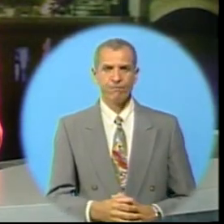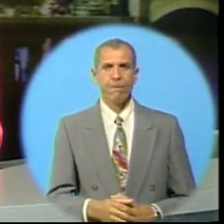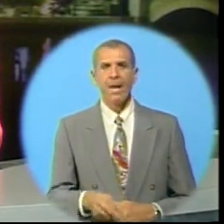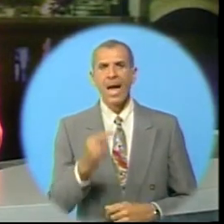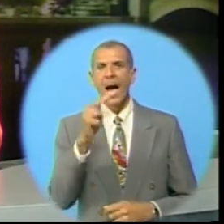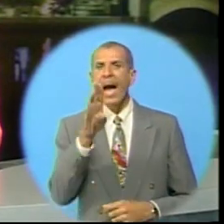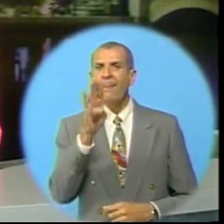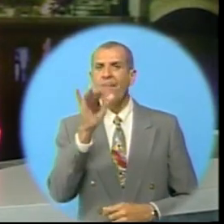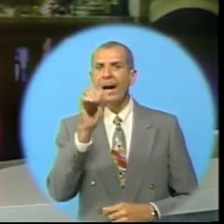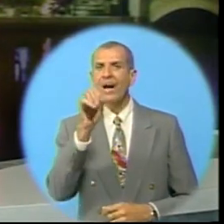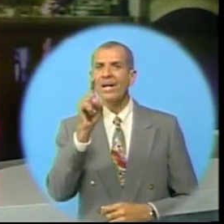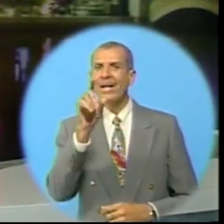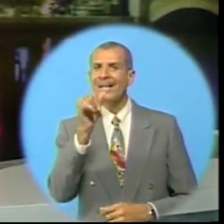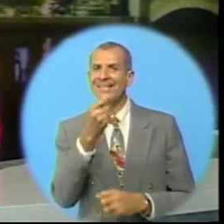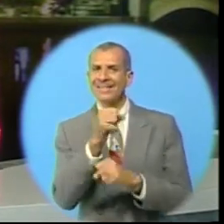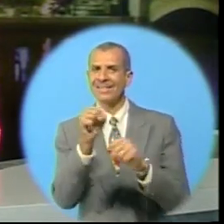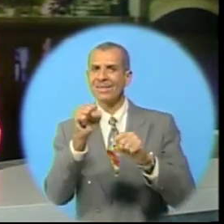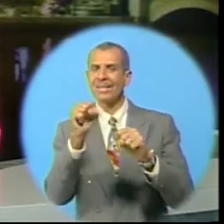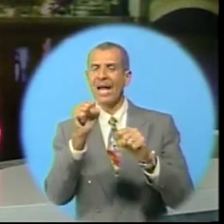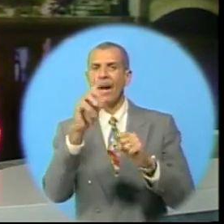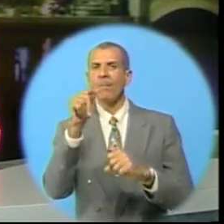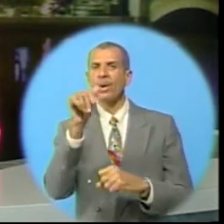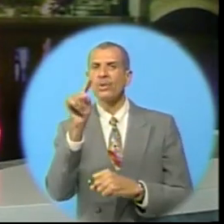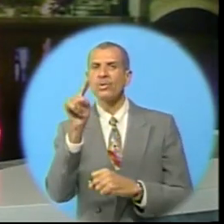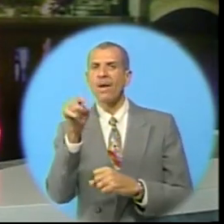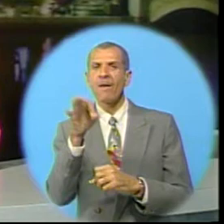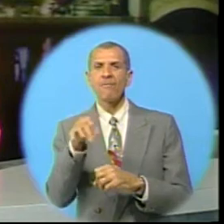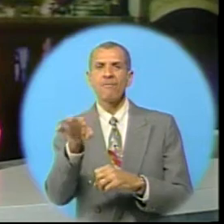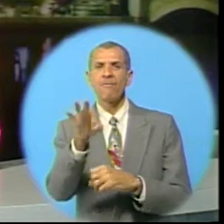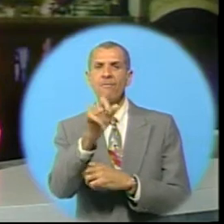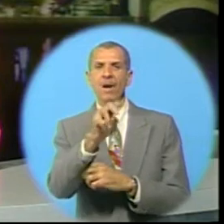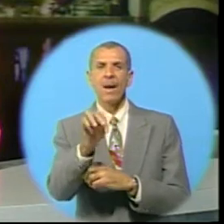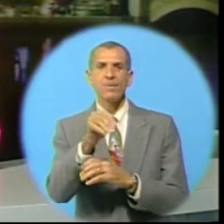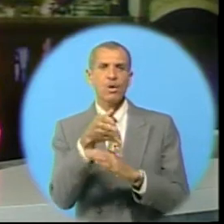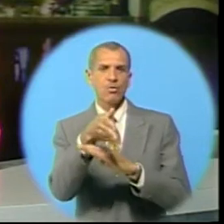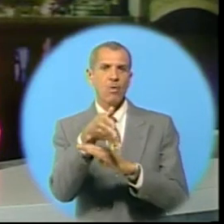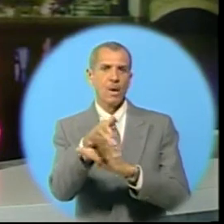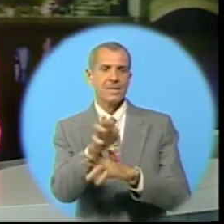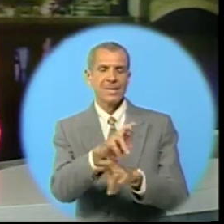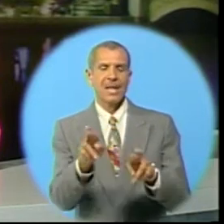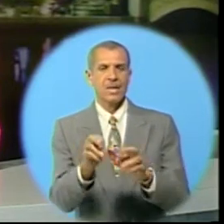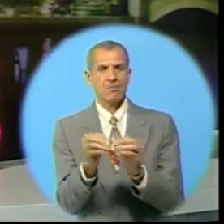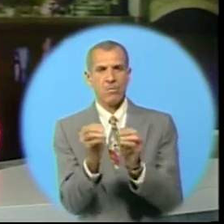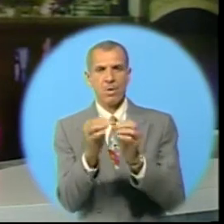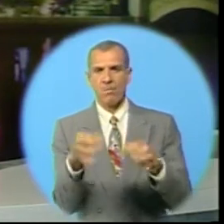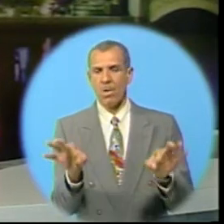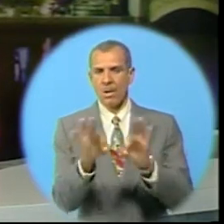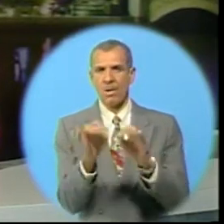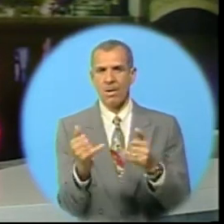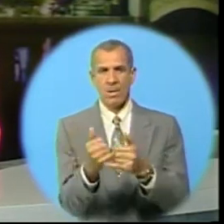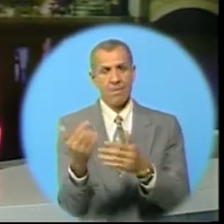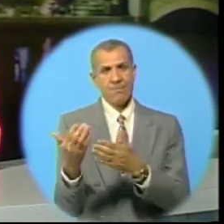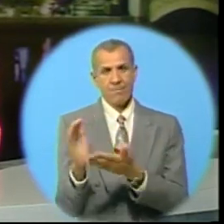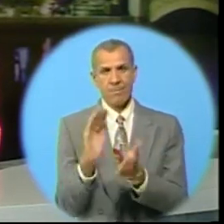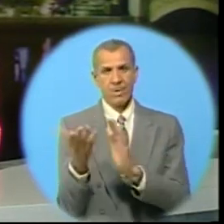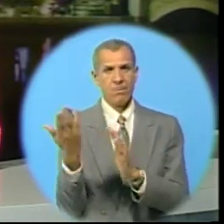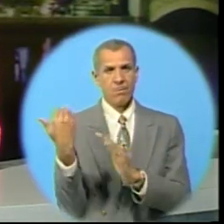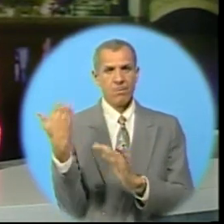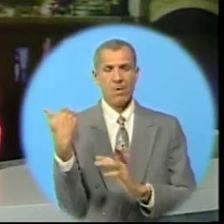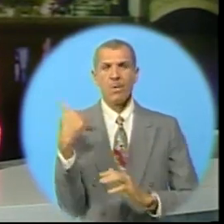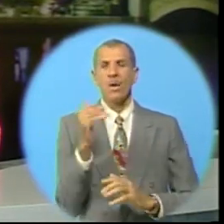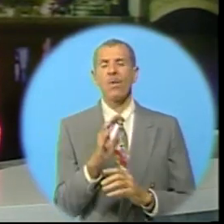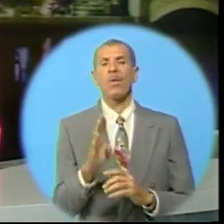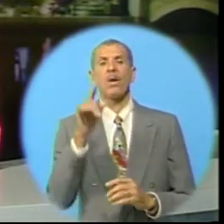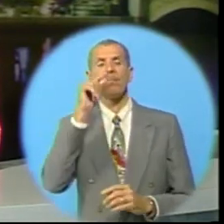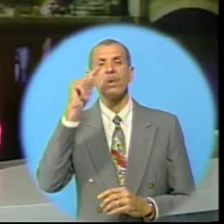High biosecurity standards at poultry farms across the island are now more important than ever, with the movement of migratory birds to the island